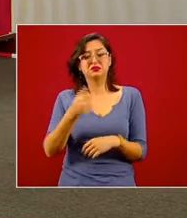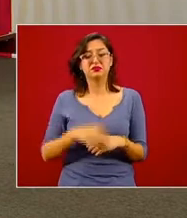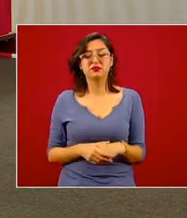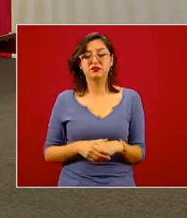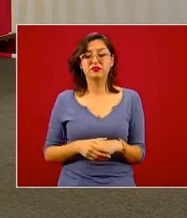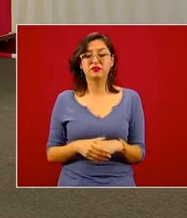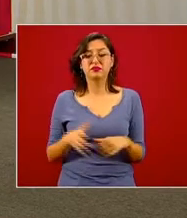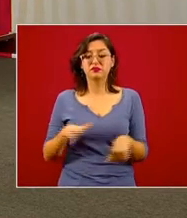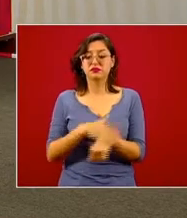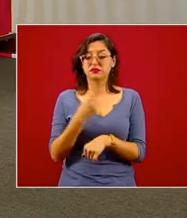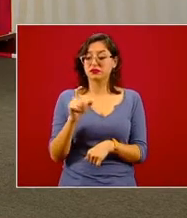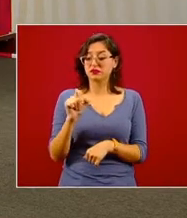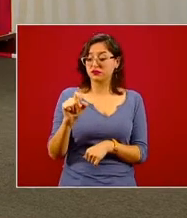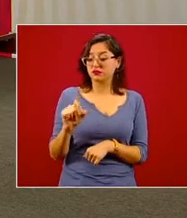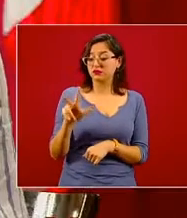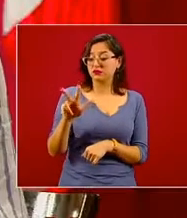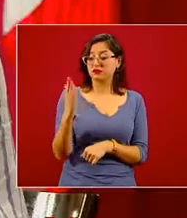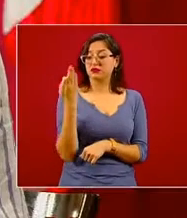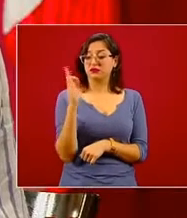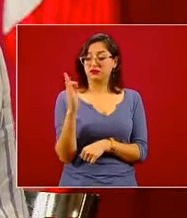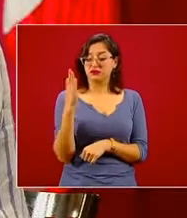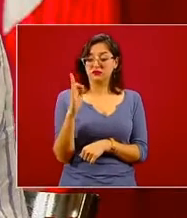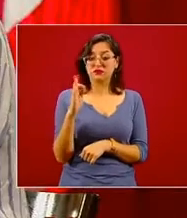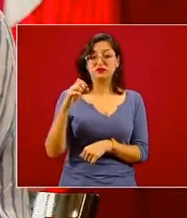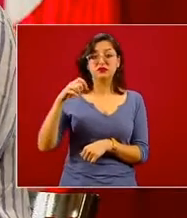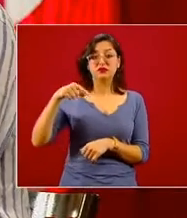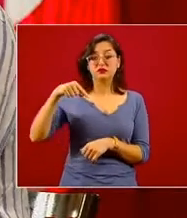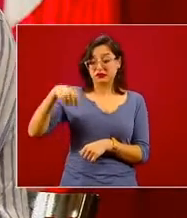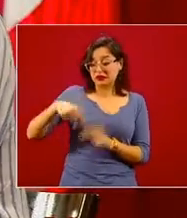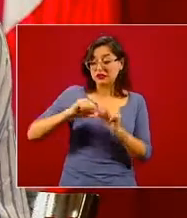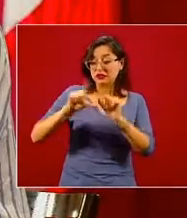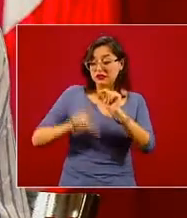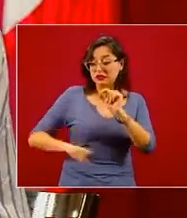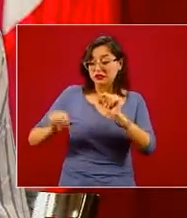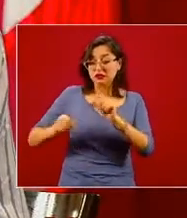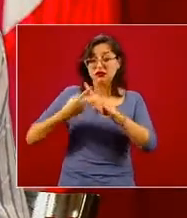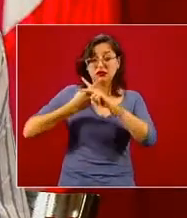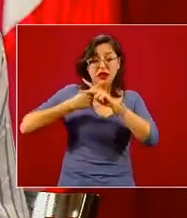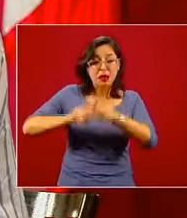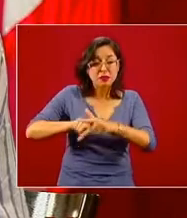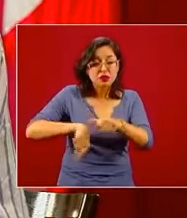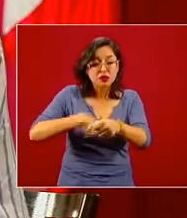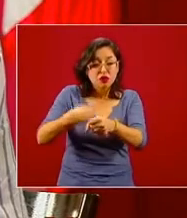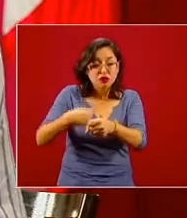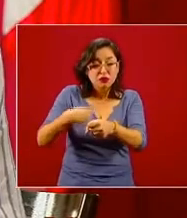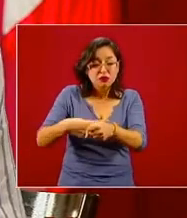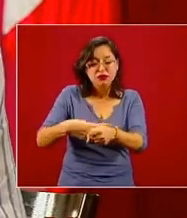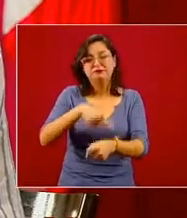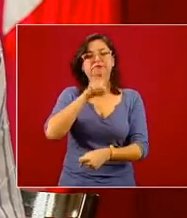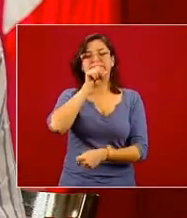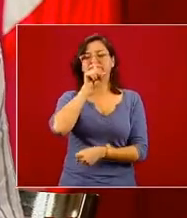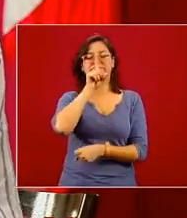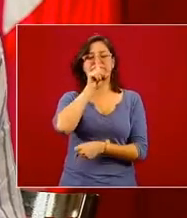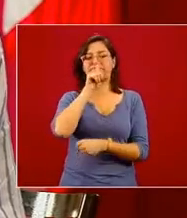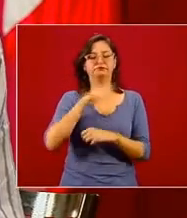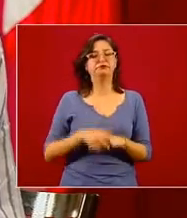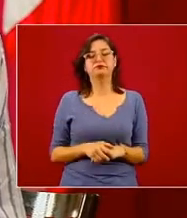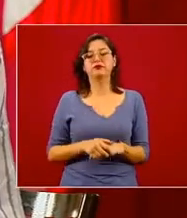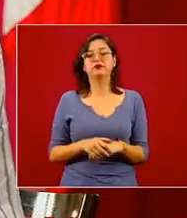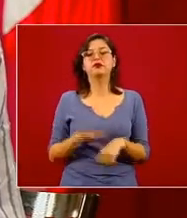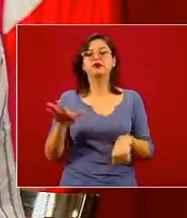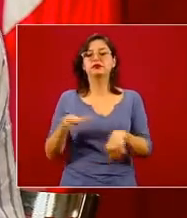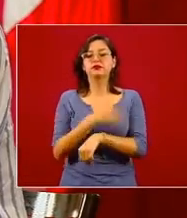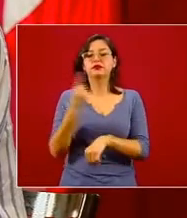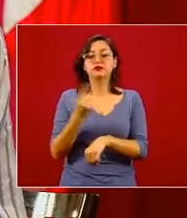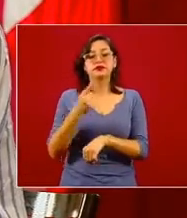on territorio the antes del opinion of registro those estatal. who Es know justo lo about que hemos explicado. politics. But Lo sabemos perfectamente porque la as fecha far de as we inicio know, de there los haven't síntomas been de